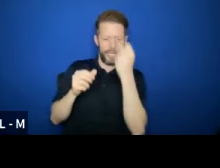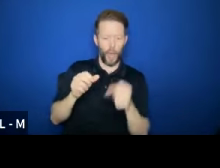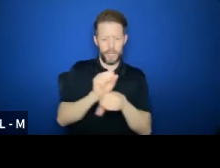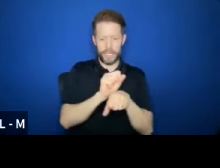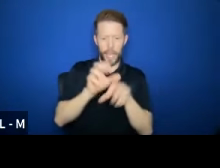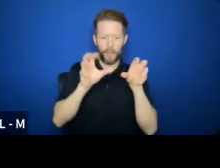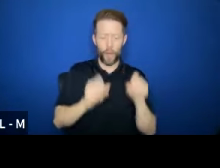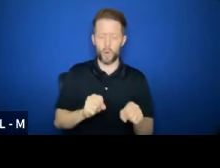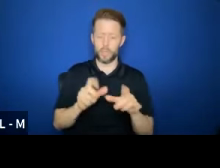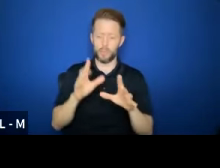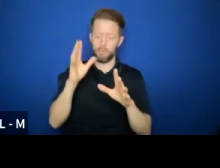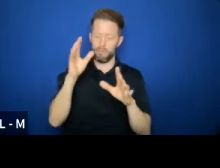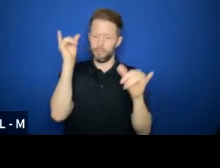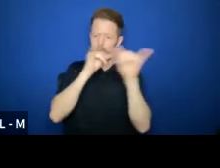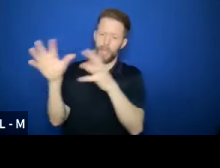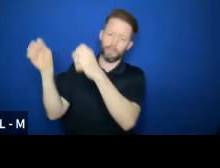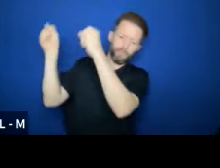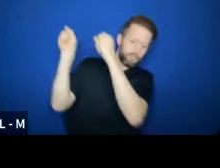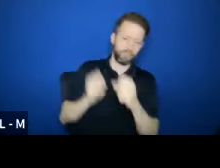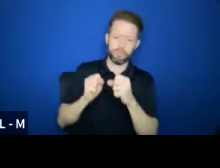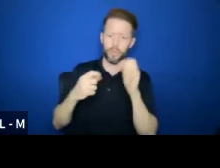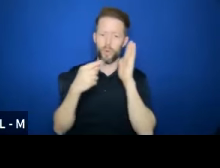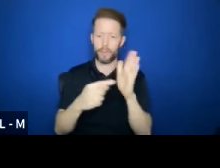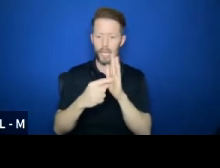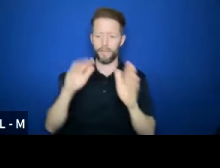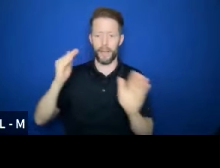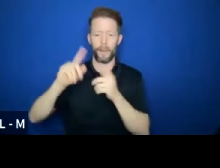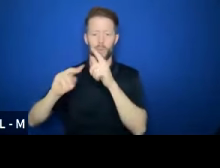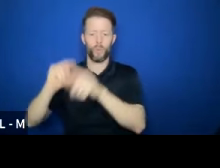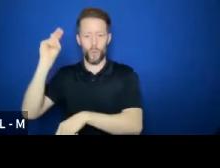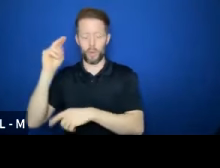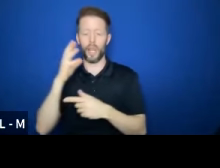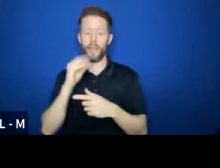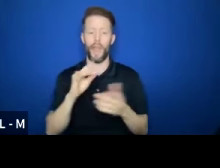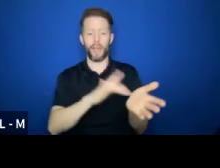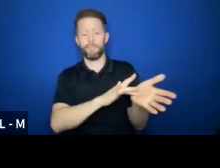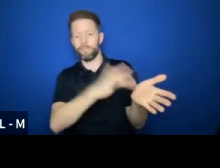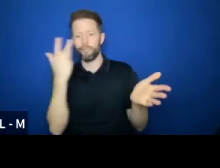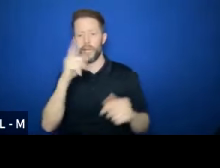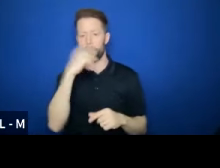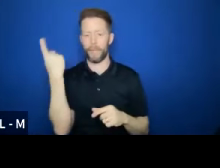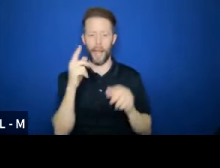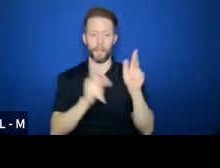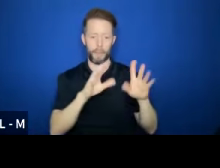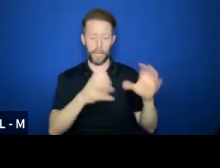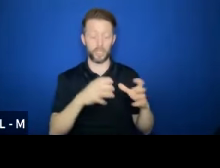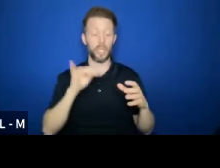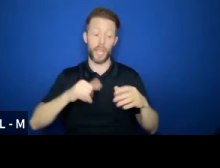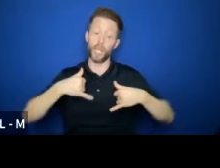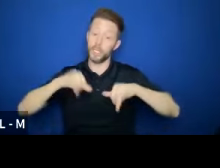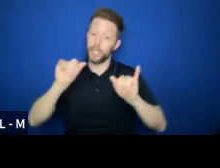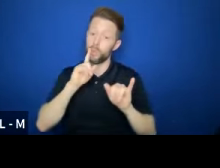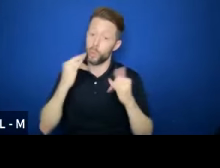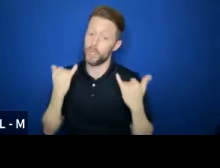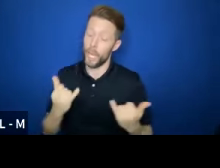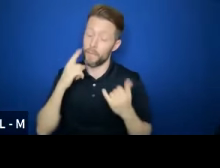also, again, allowed them to exploit the Black vote and the Black populations. This is still true today for a number of